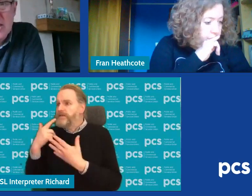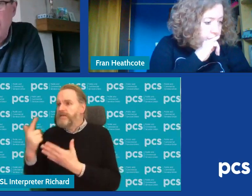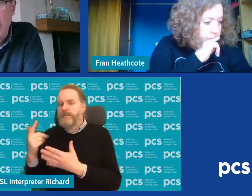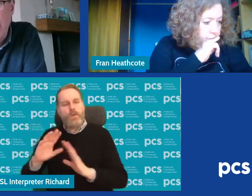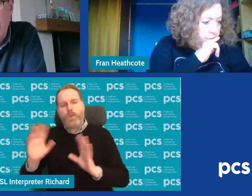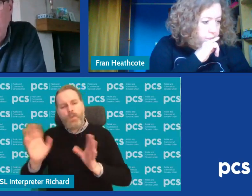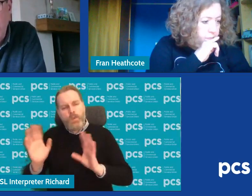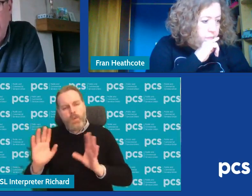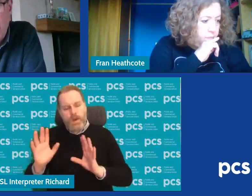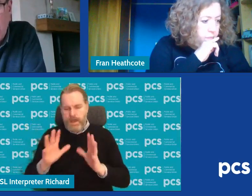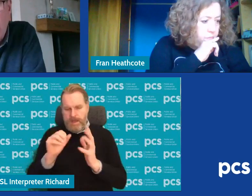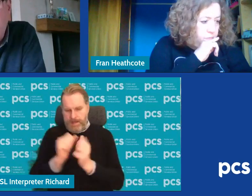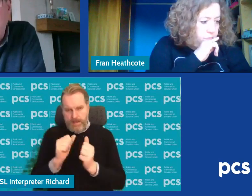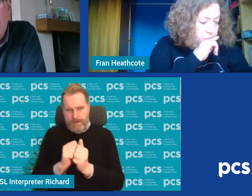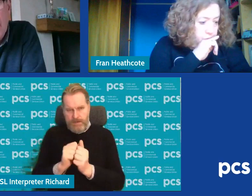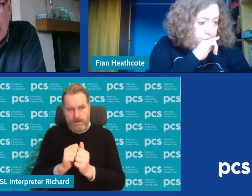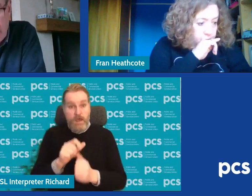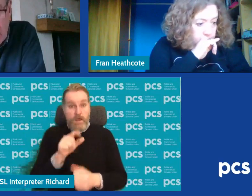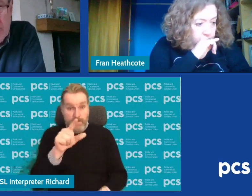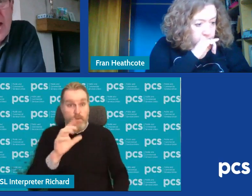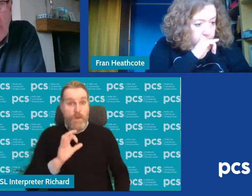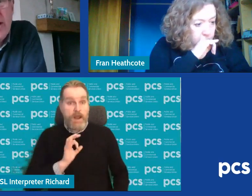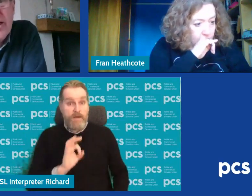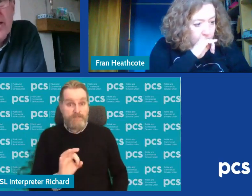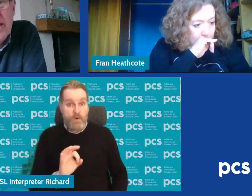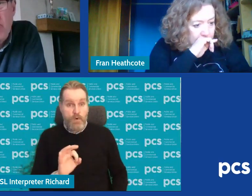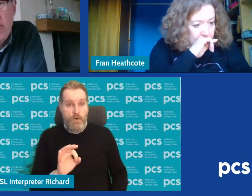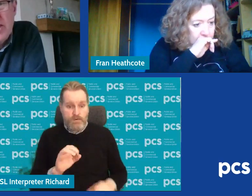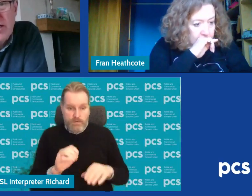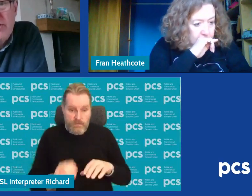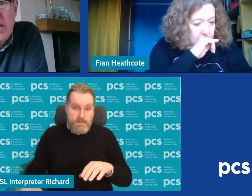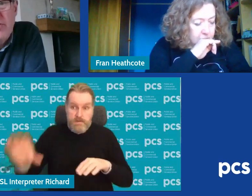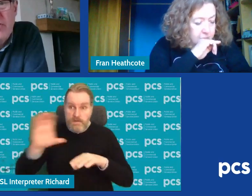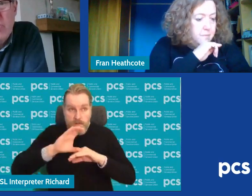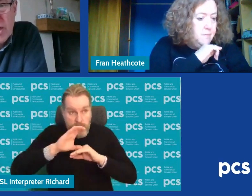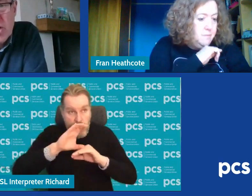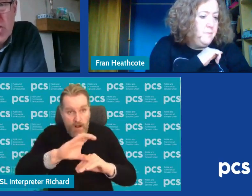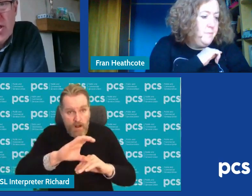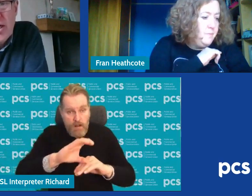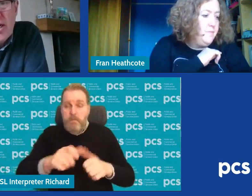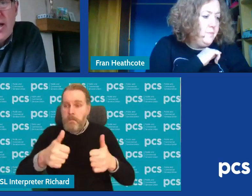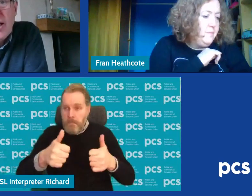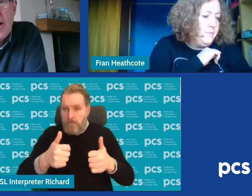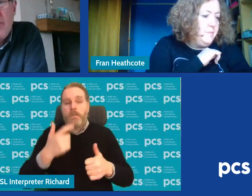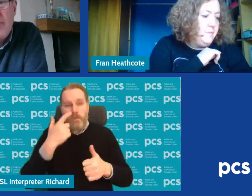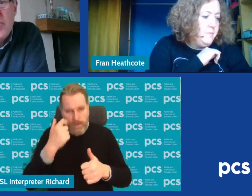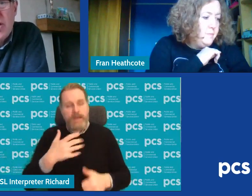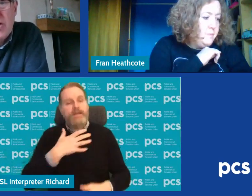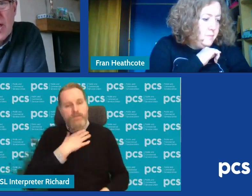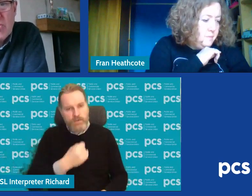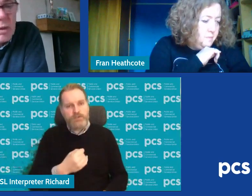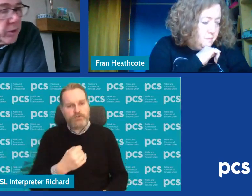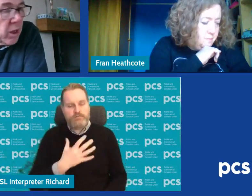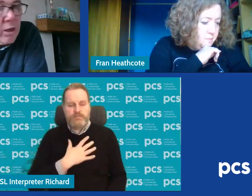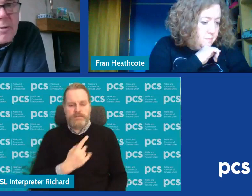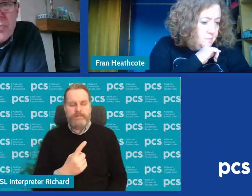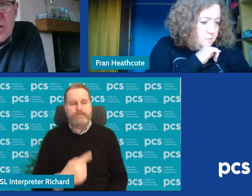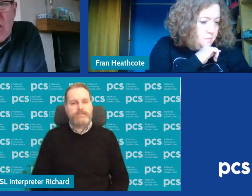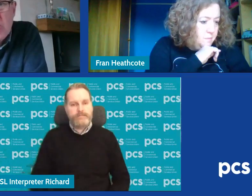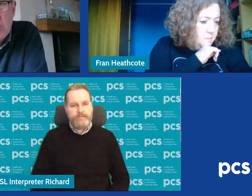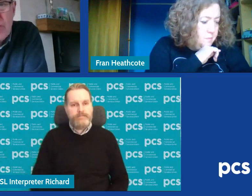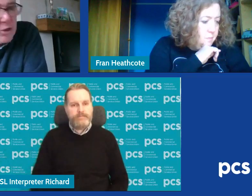really does feel that they want to give more, and people can voluntarily increase that if they wish. So that's where we